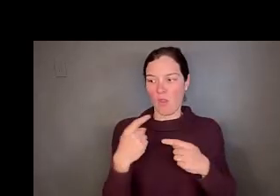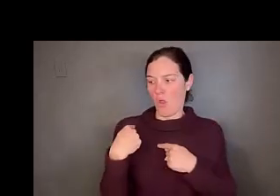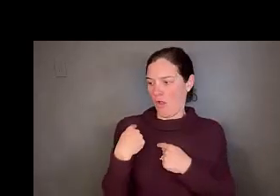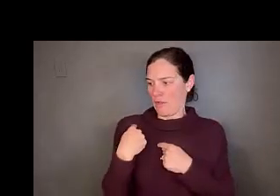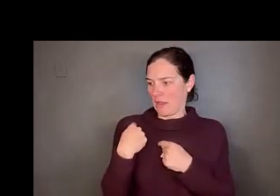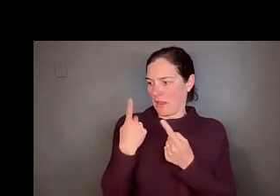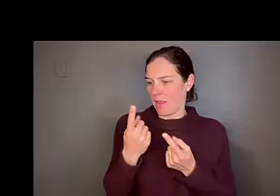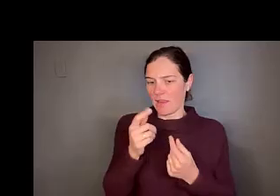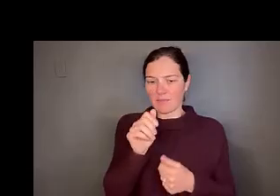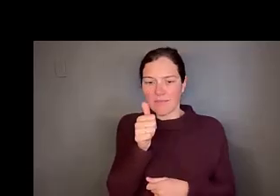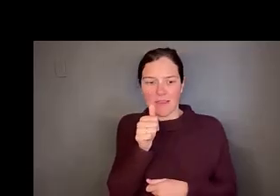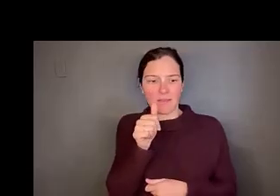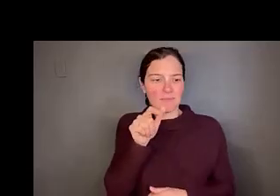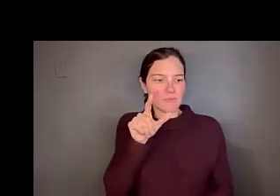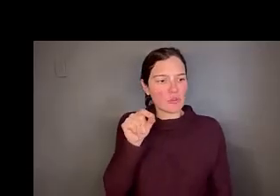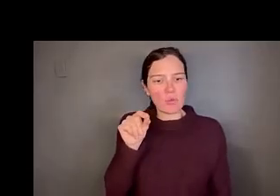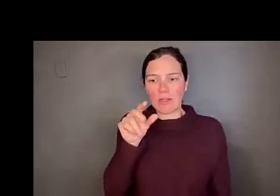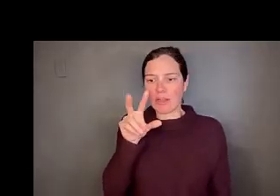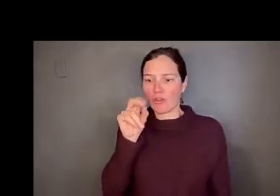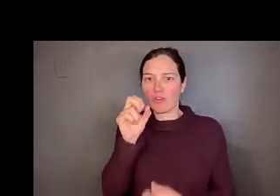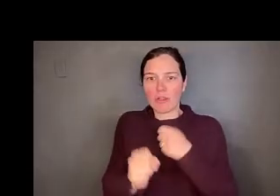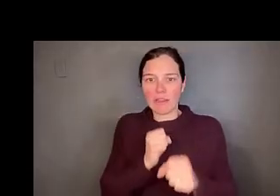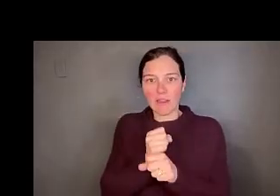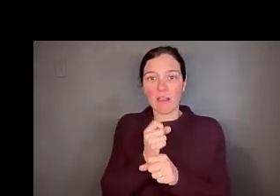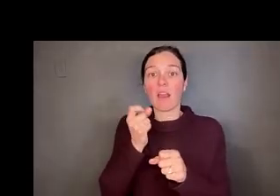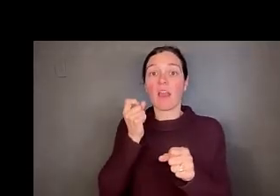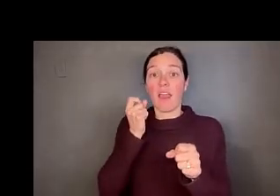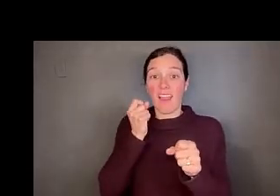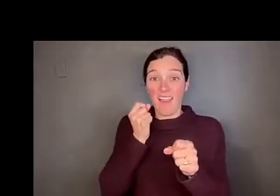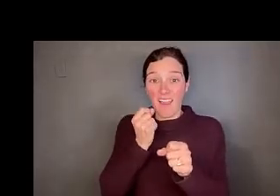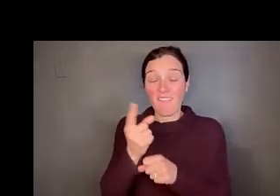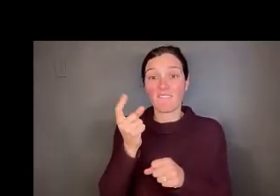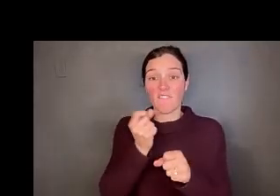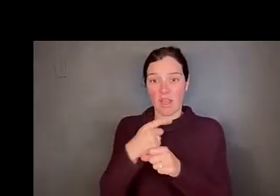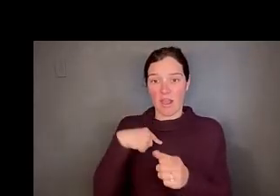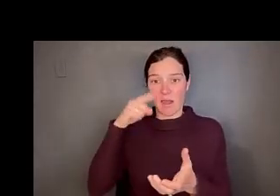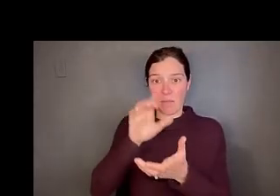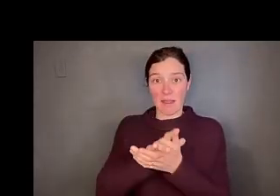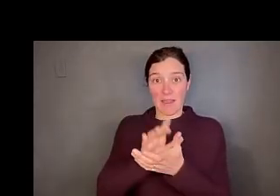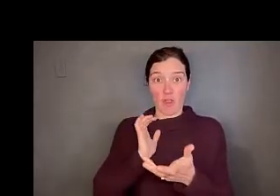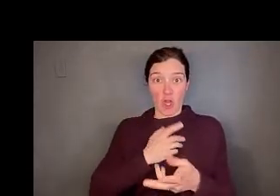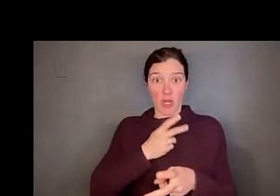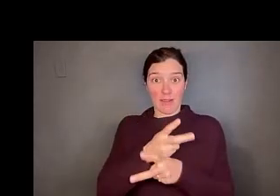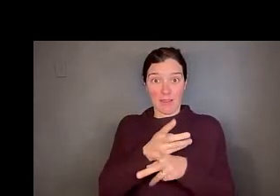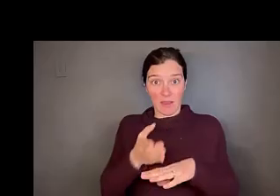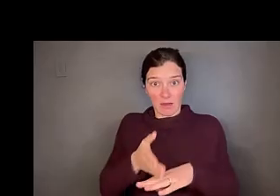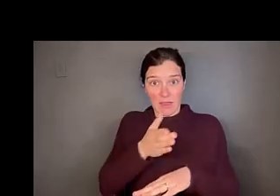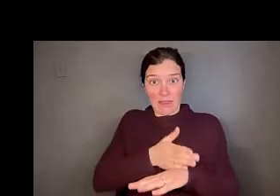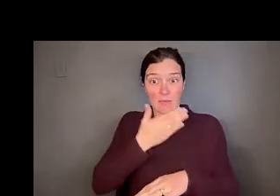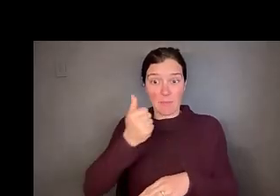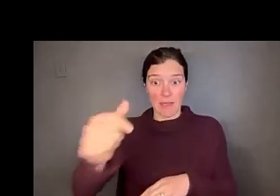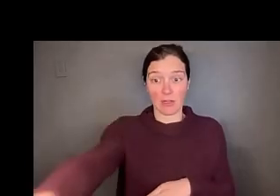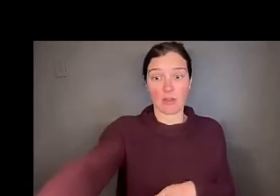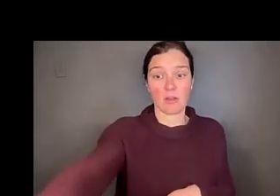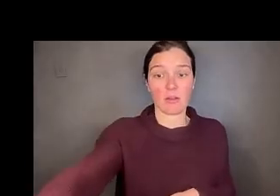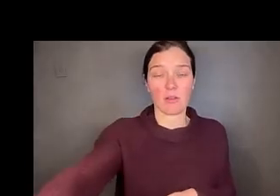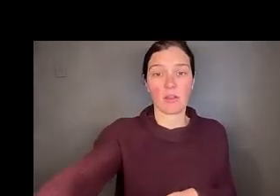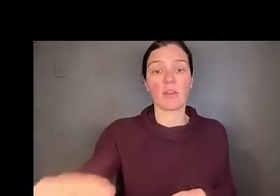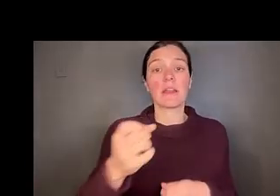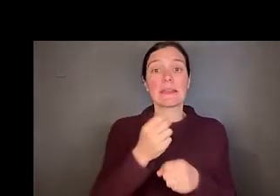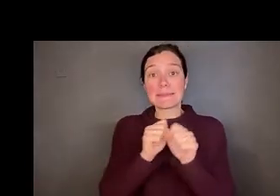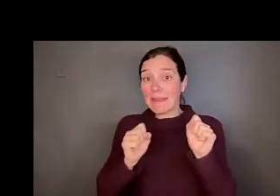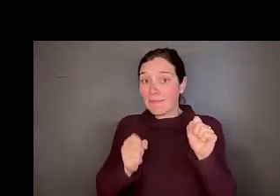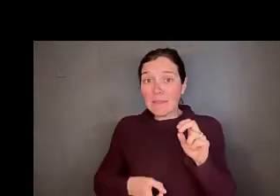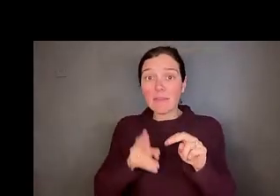last 10, 20, 30 years, every year, I believe our care gets better in Colorado. Our safety is improved.